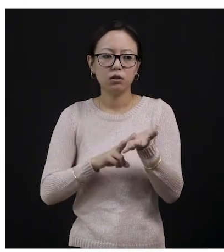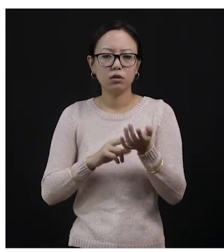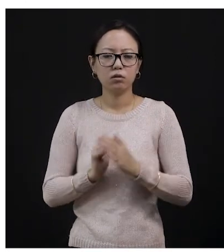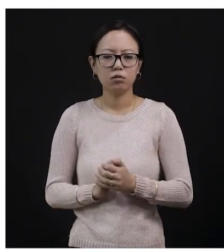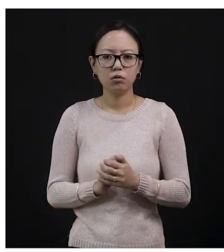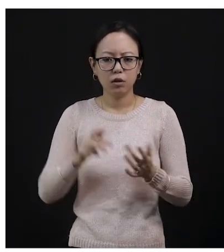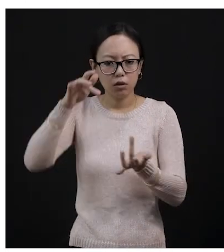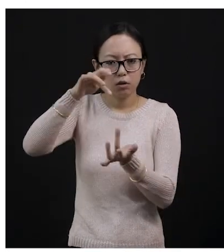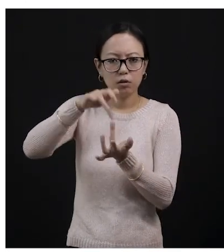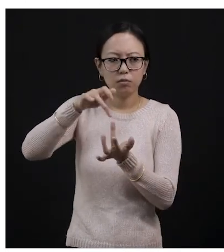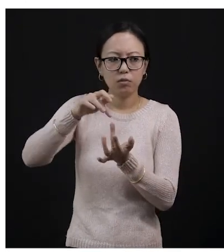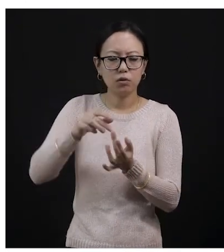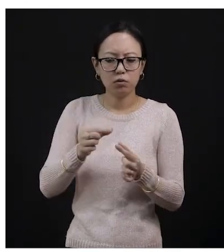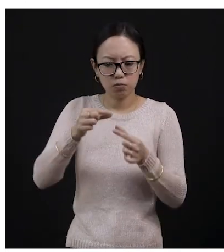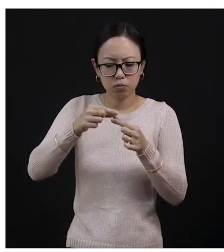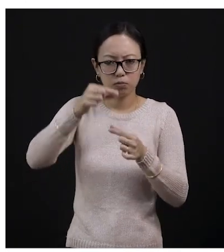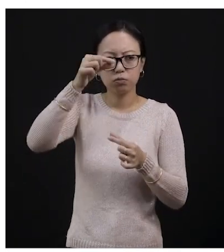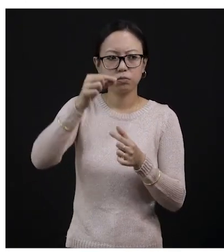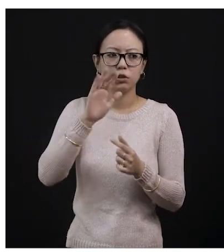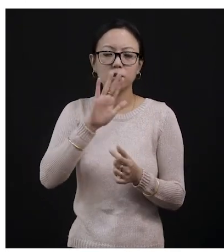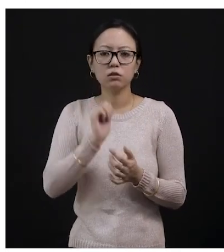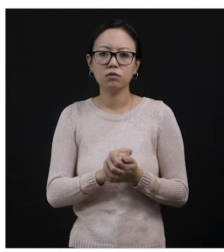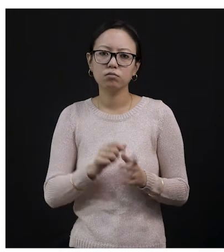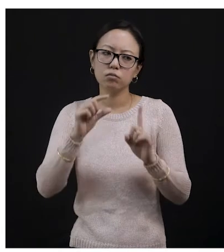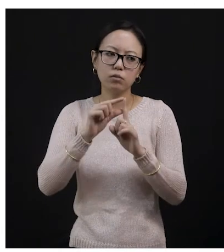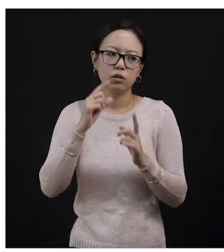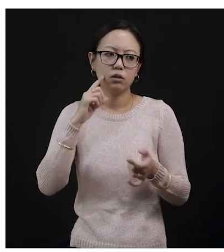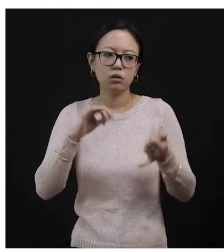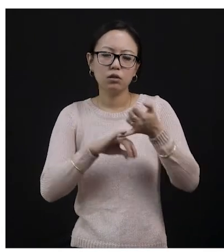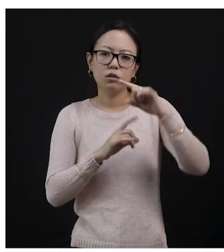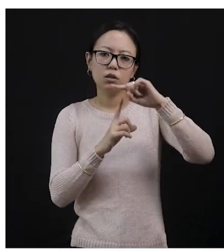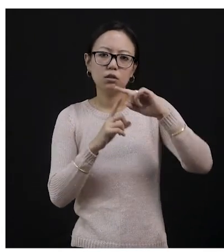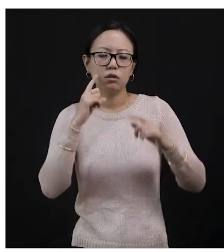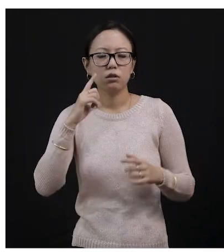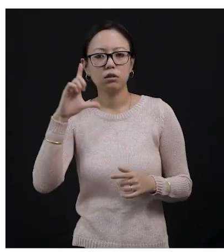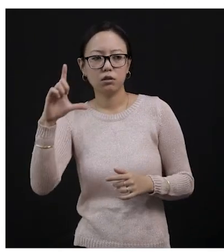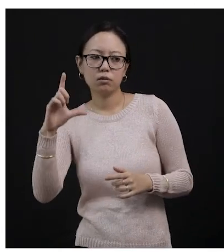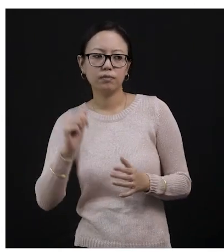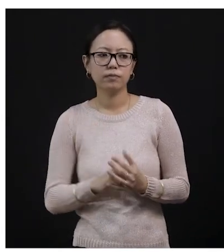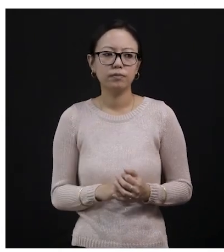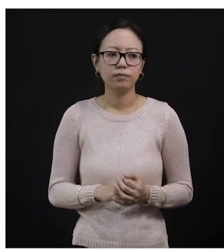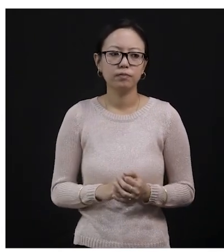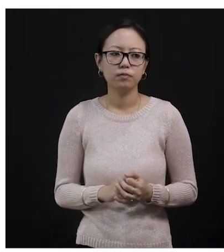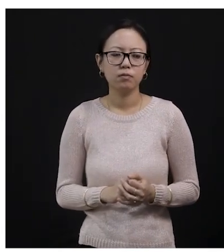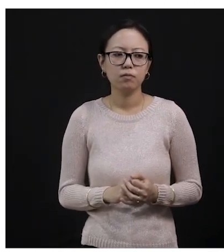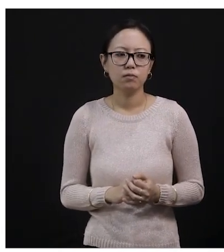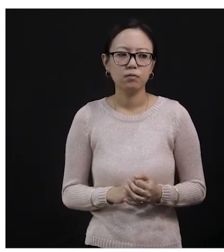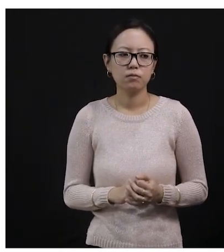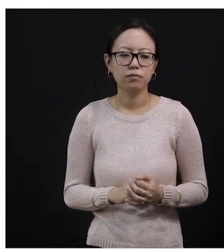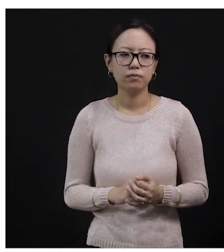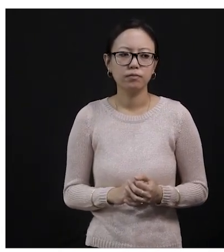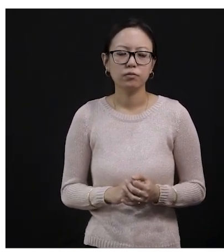the pistil. Now, can I tell you an interesting fact, students? That this is the